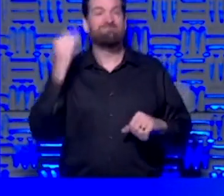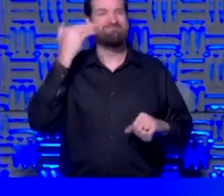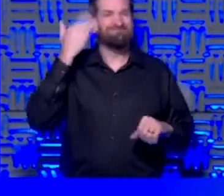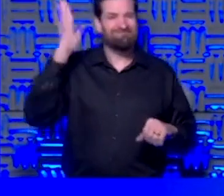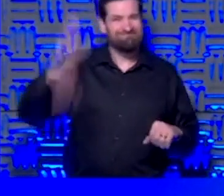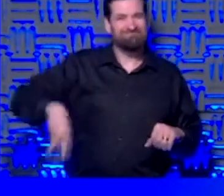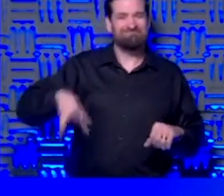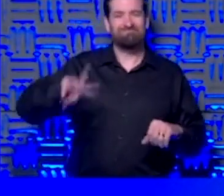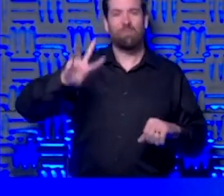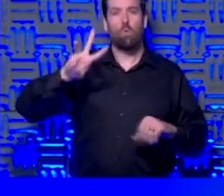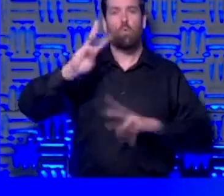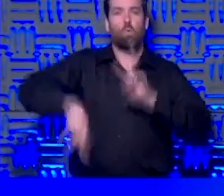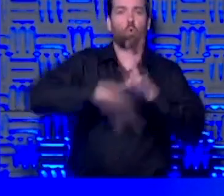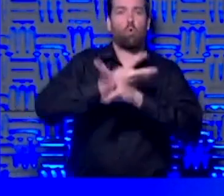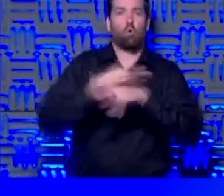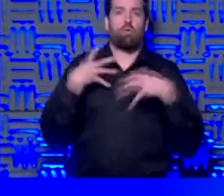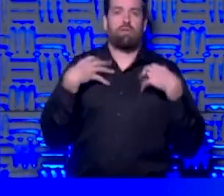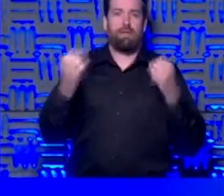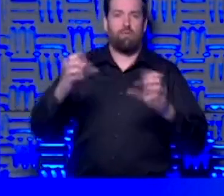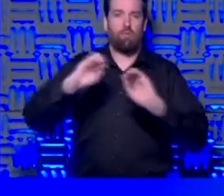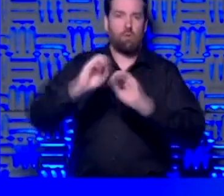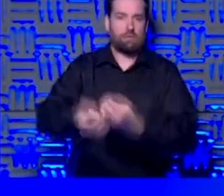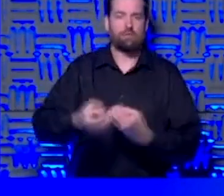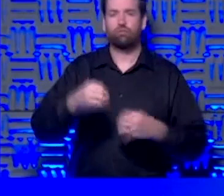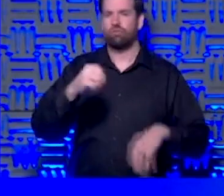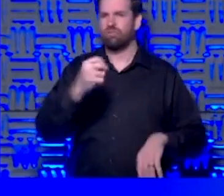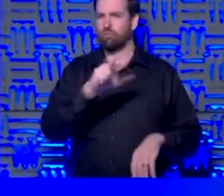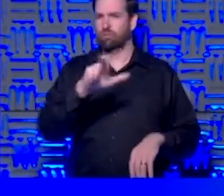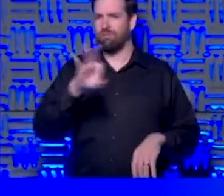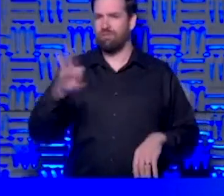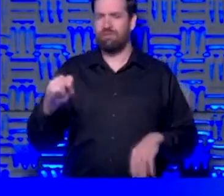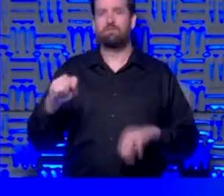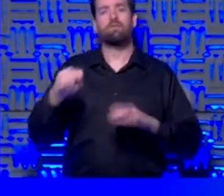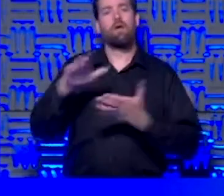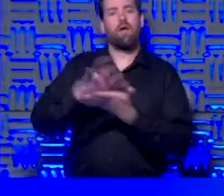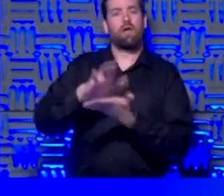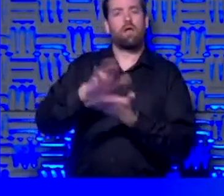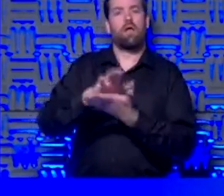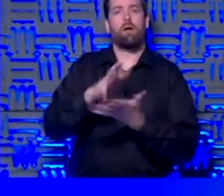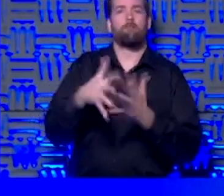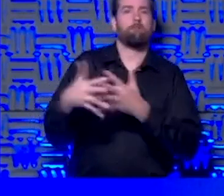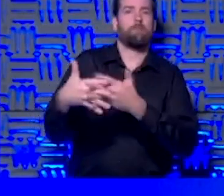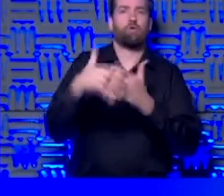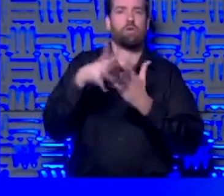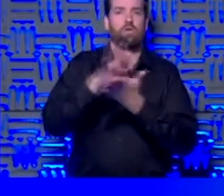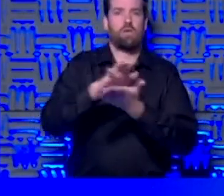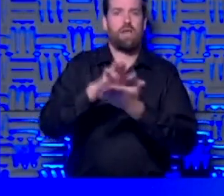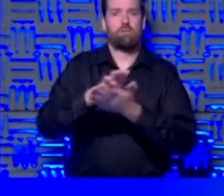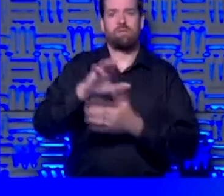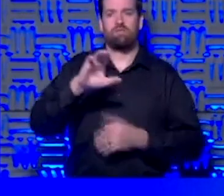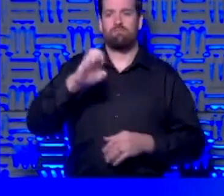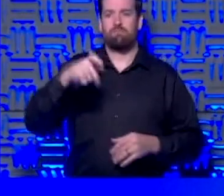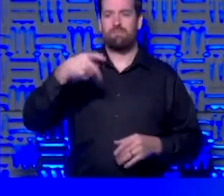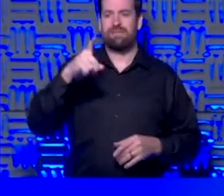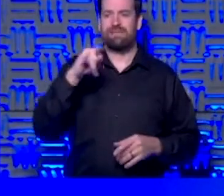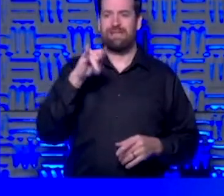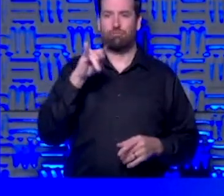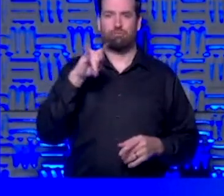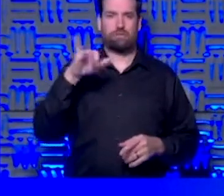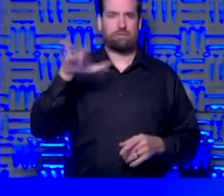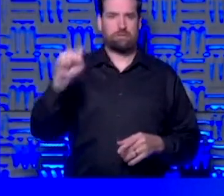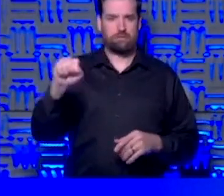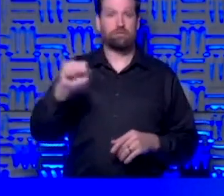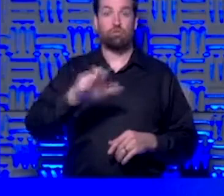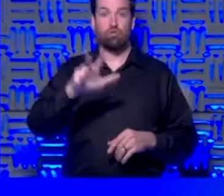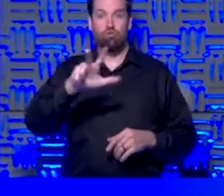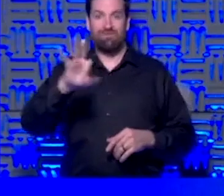Health Organization uses 3 feet. I think the Academy, the Pediatrics, American Academy of Pediatrics says 3 feet, and that's in the